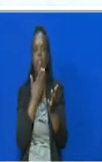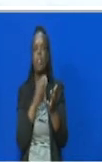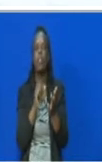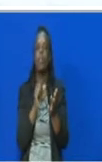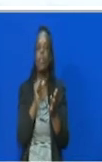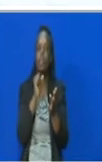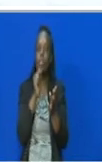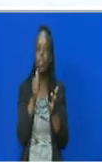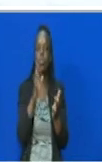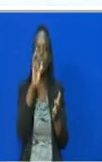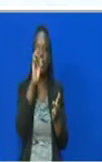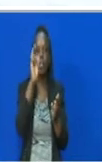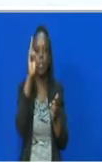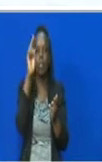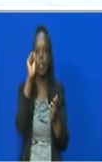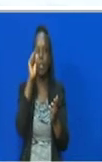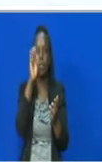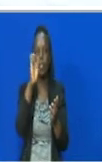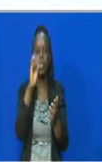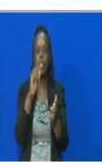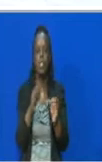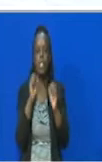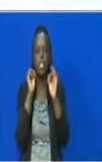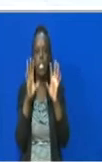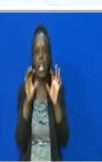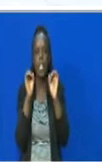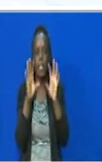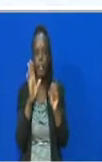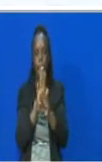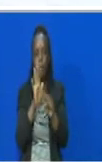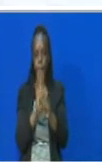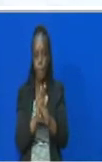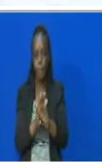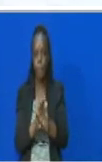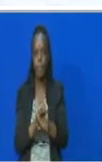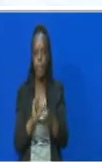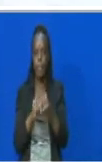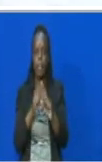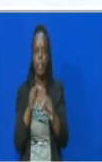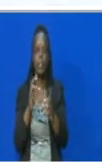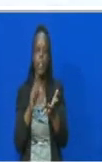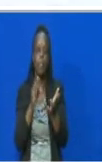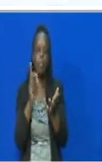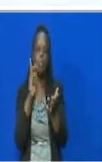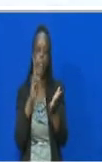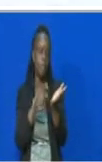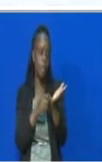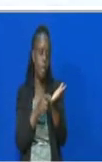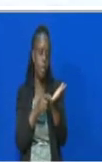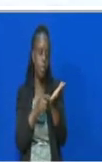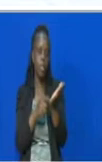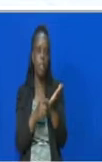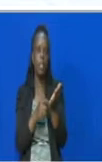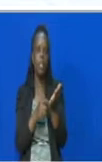not rusted, it's shiny, appears shiny, and therefore that brown coating is what you